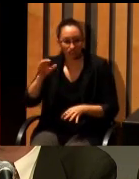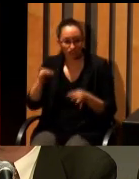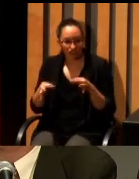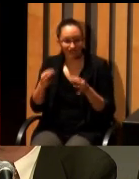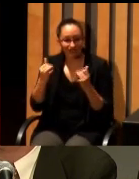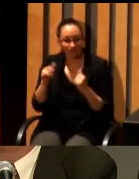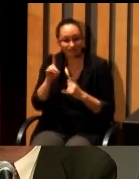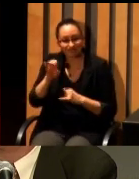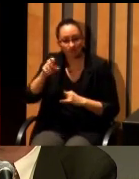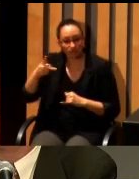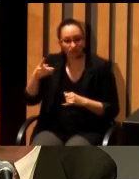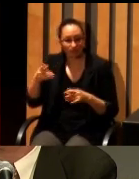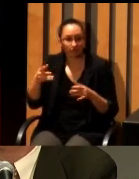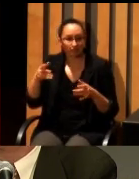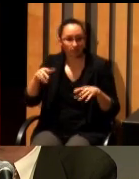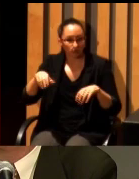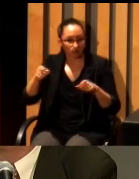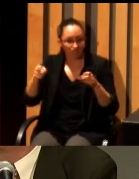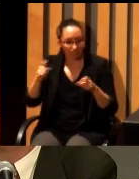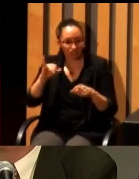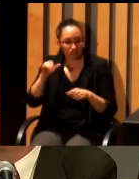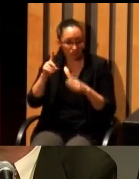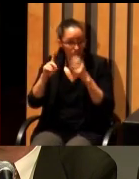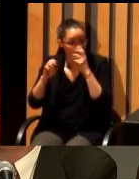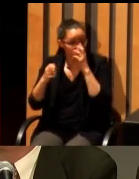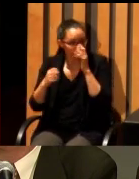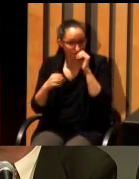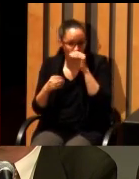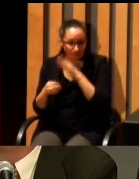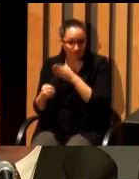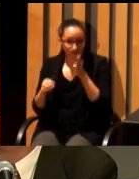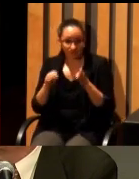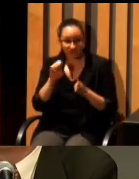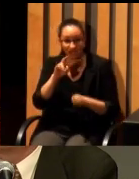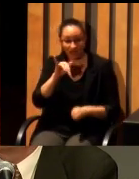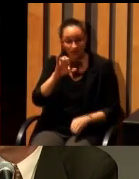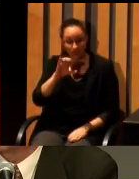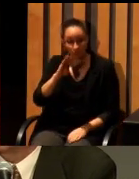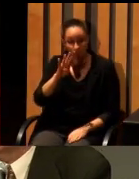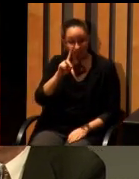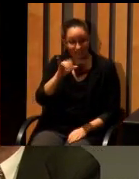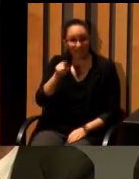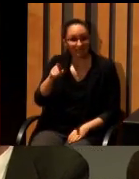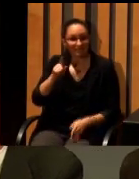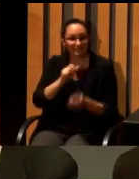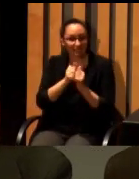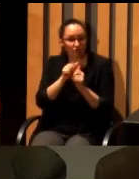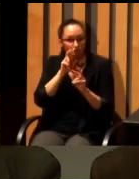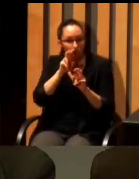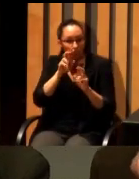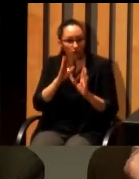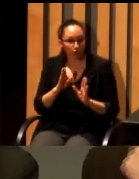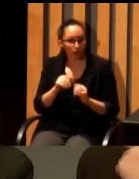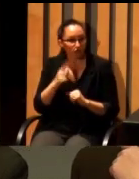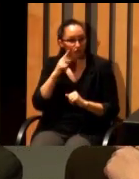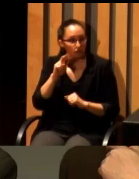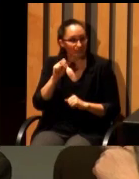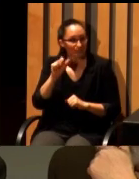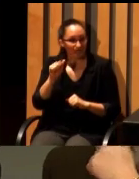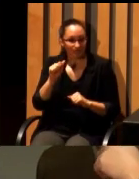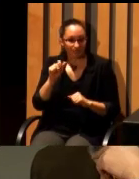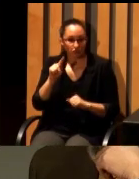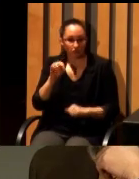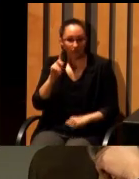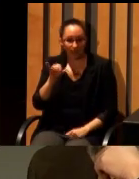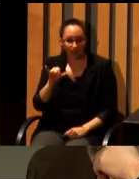deputy presiding judge. To her left, Mr. Eric Brady, sports reporter, USA Today. He's been active over a